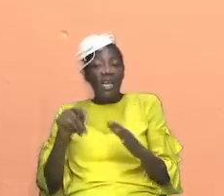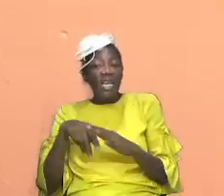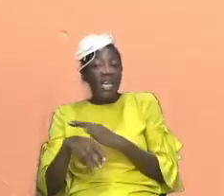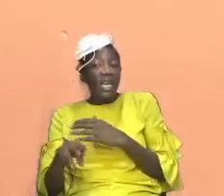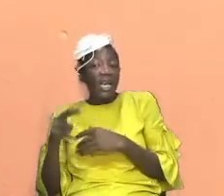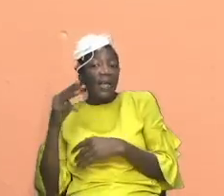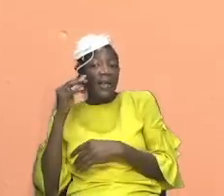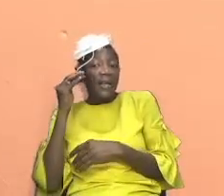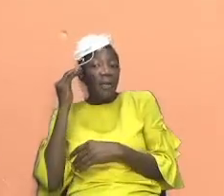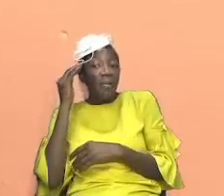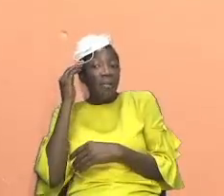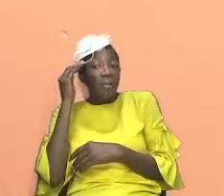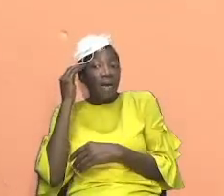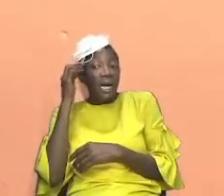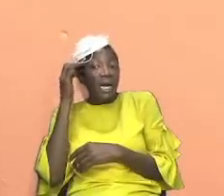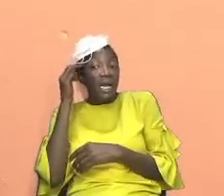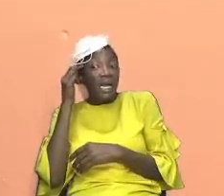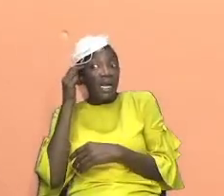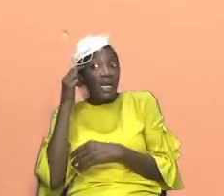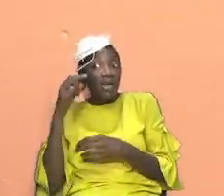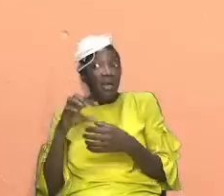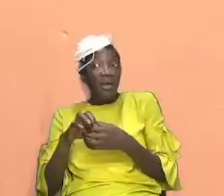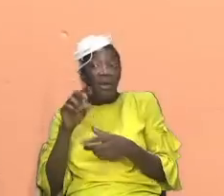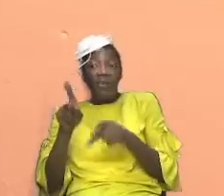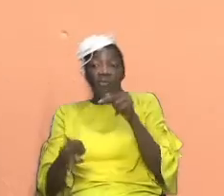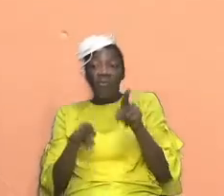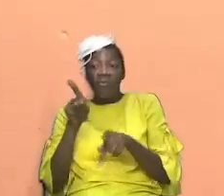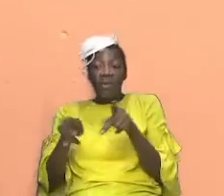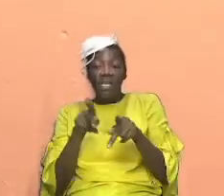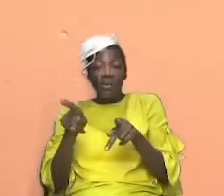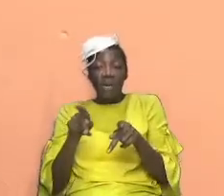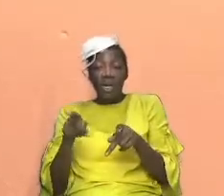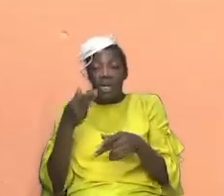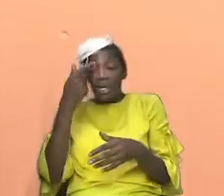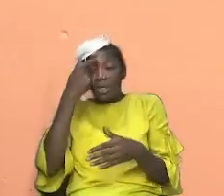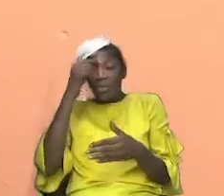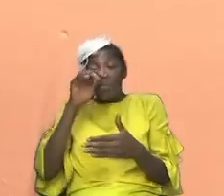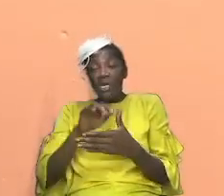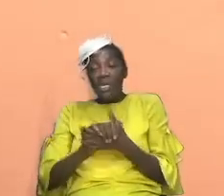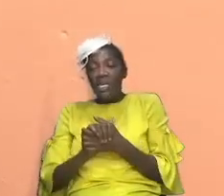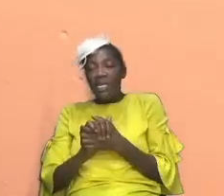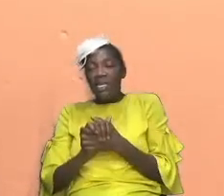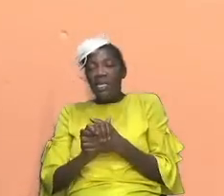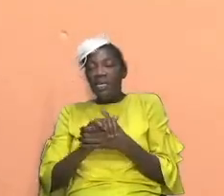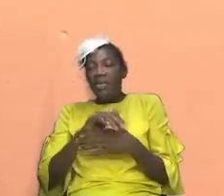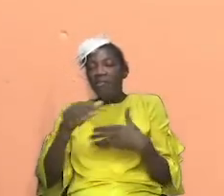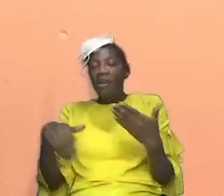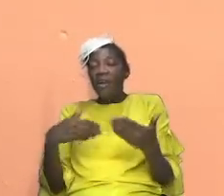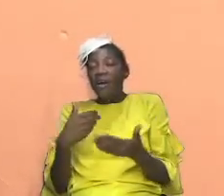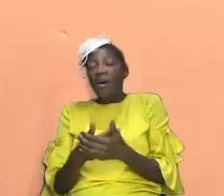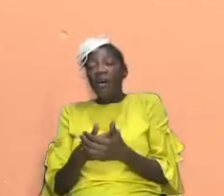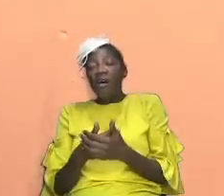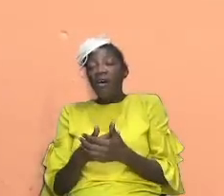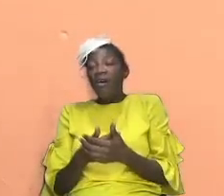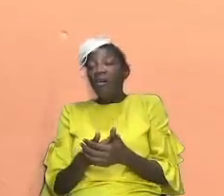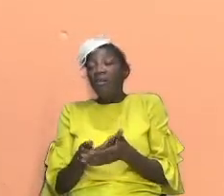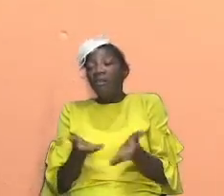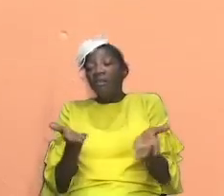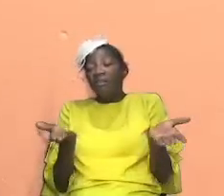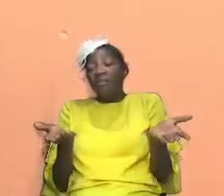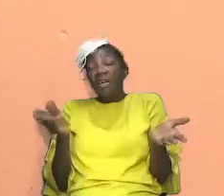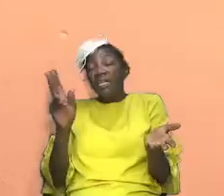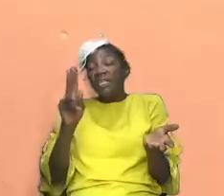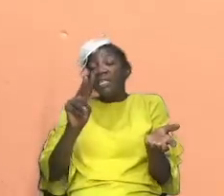and into the hearts of his people, for them to believe that all that is necessary, all that